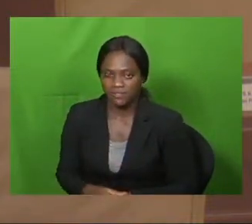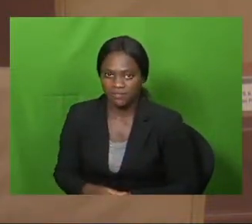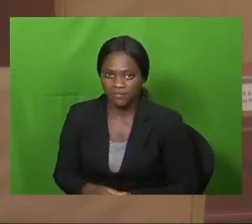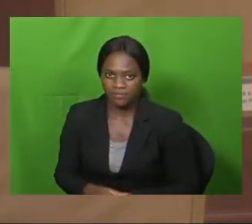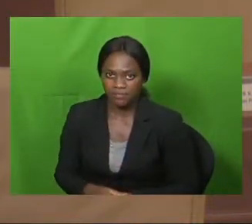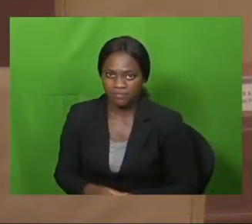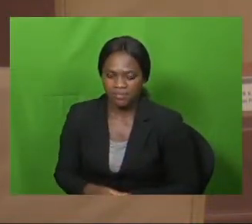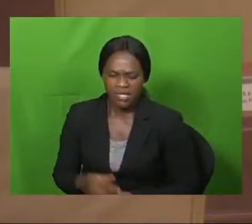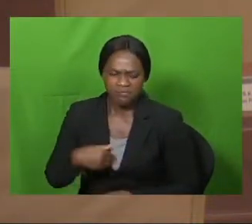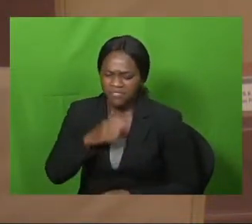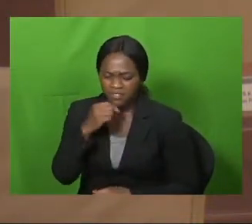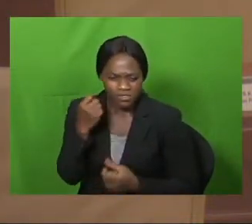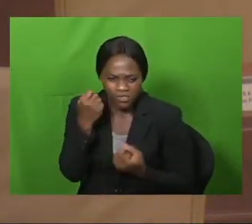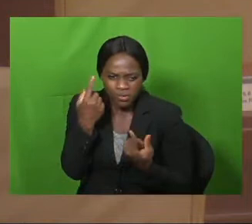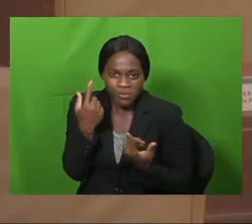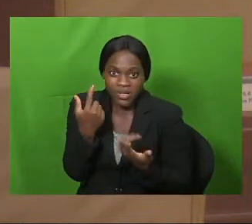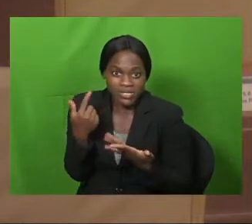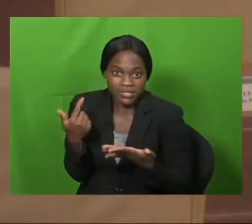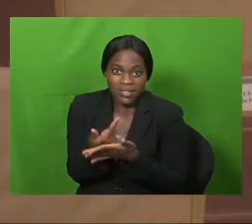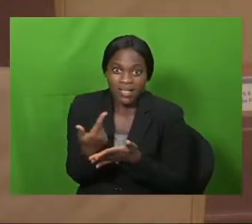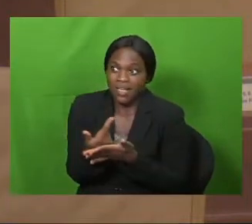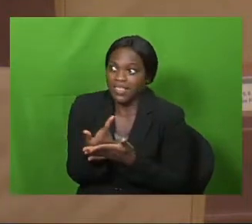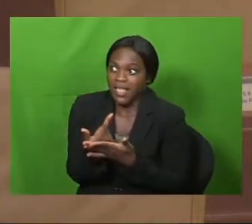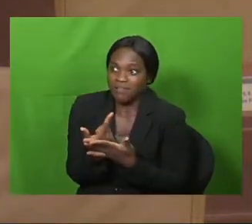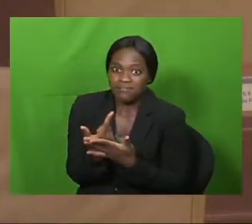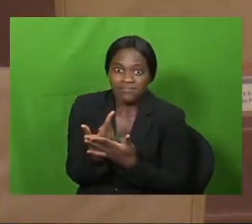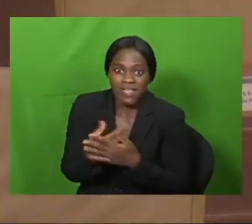this mess. It is